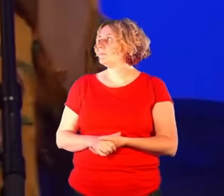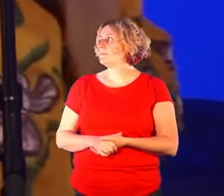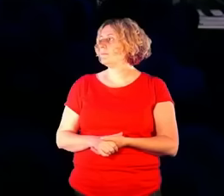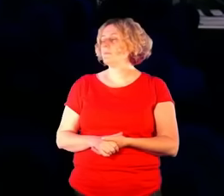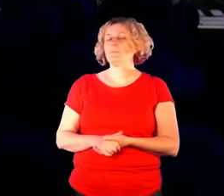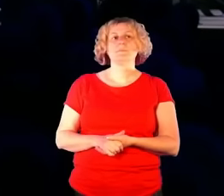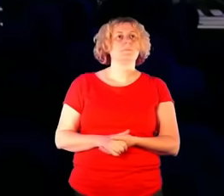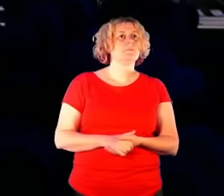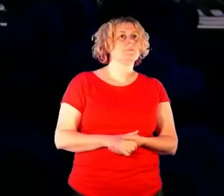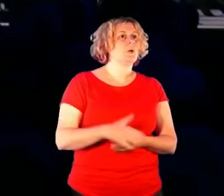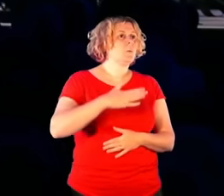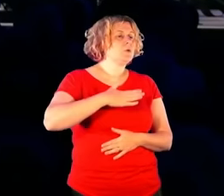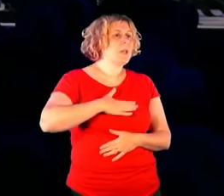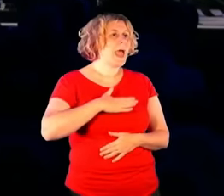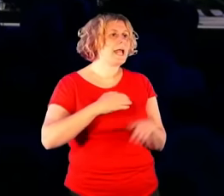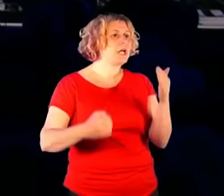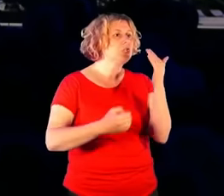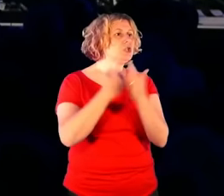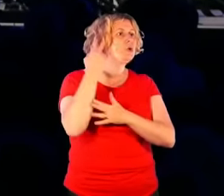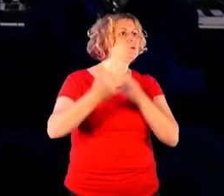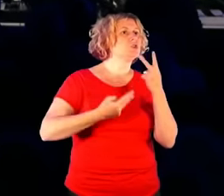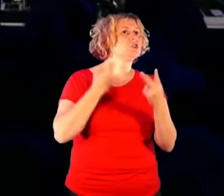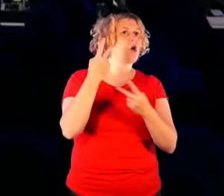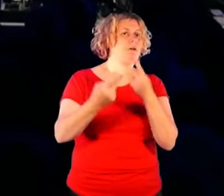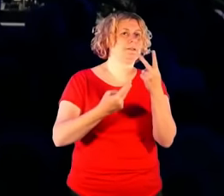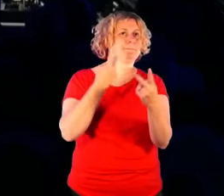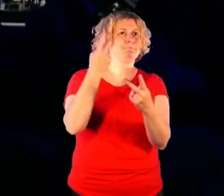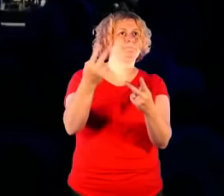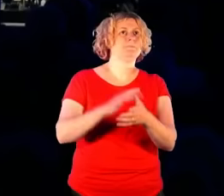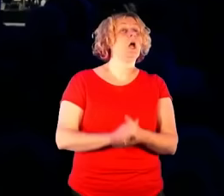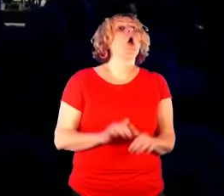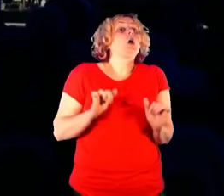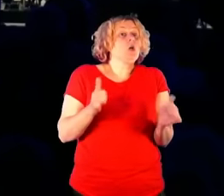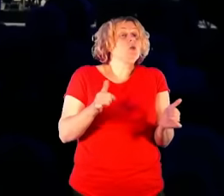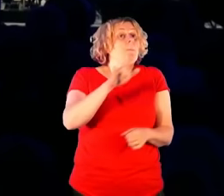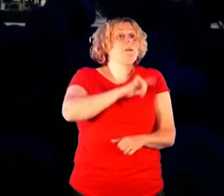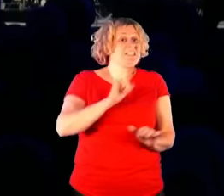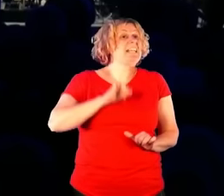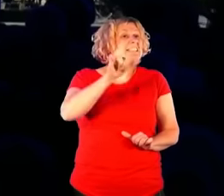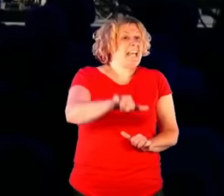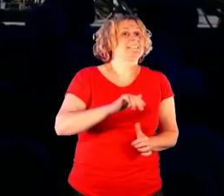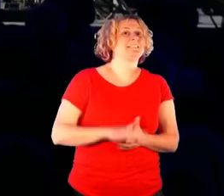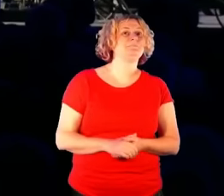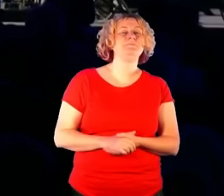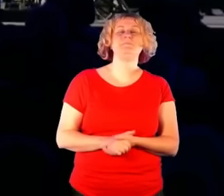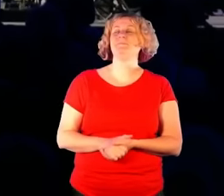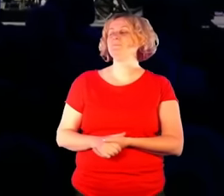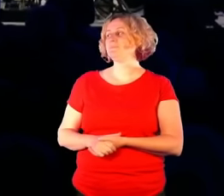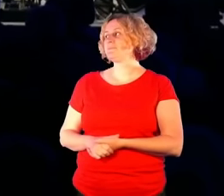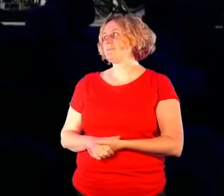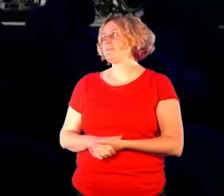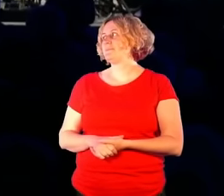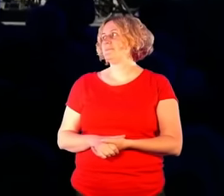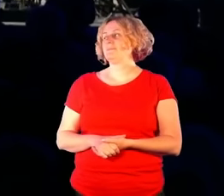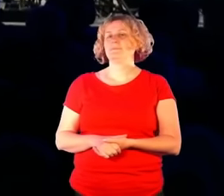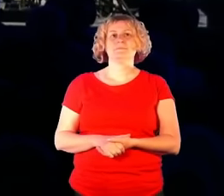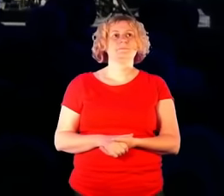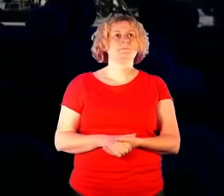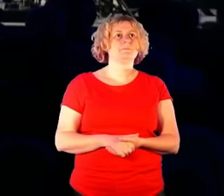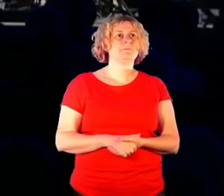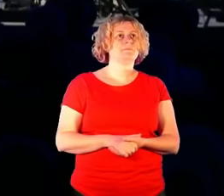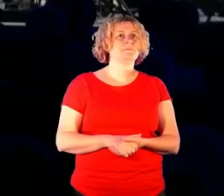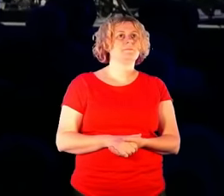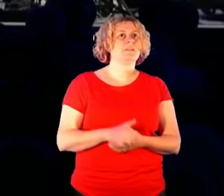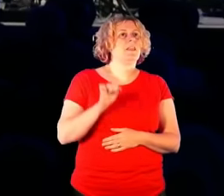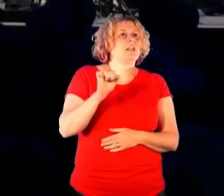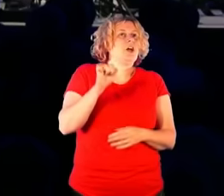Brilliant. Would you like to hear a new song? Yeah. Yes. Good, because it's the next one we're going to play. So we're going to play a song called Hiding